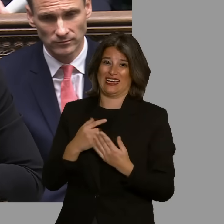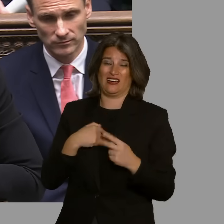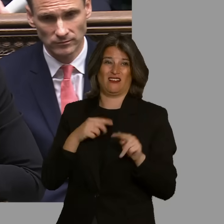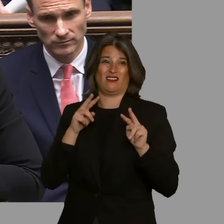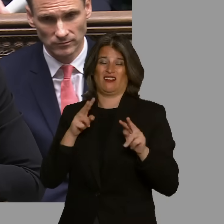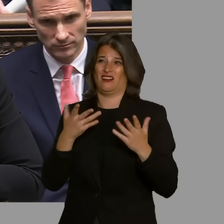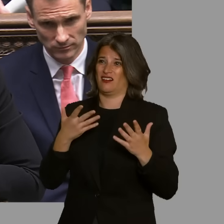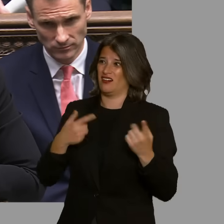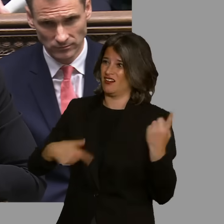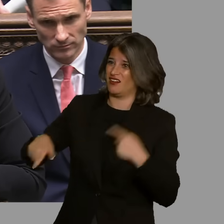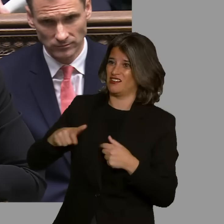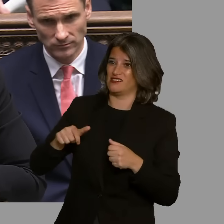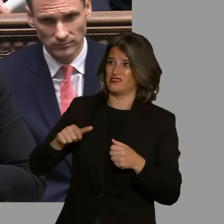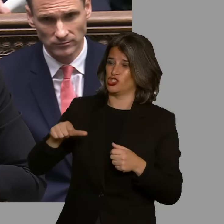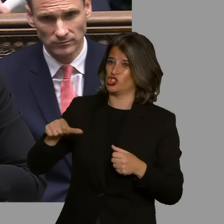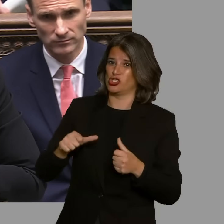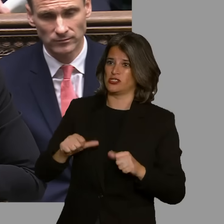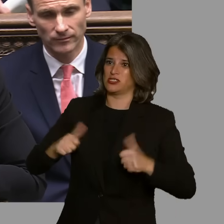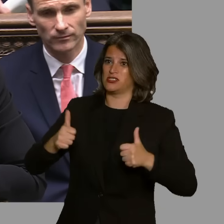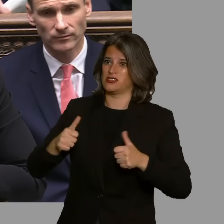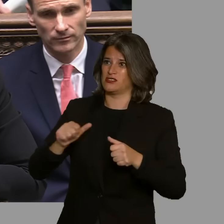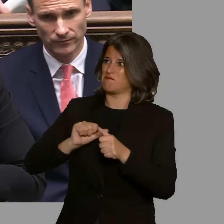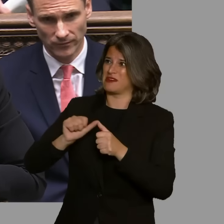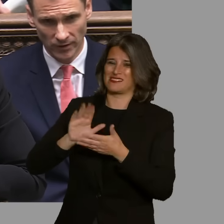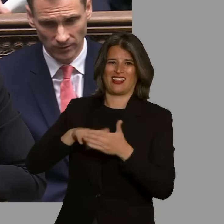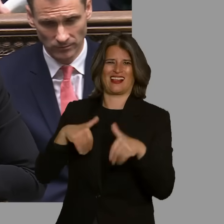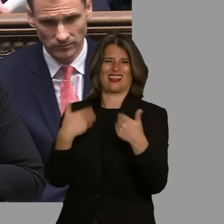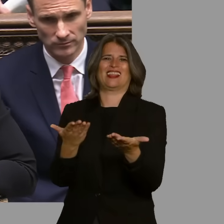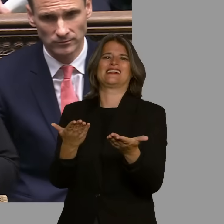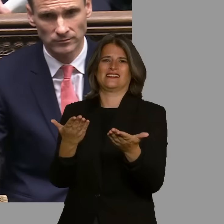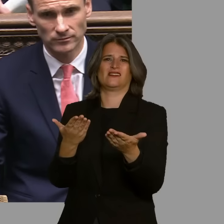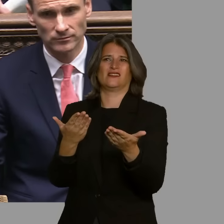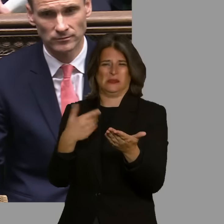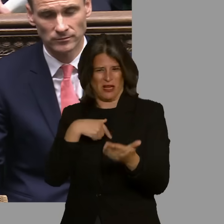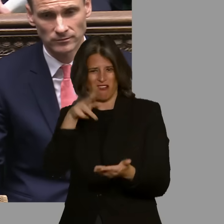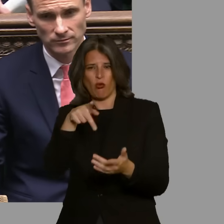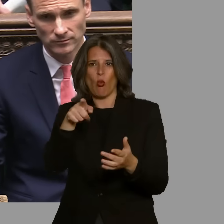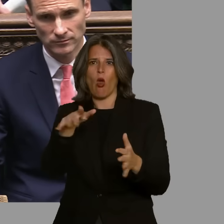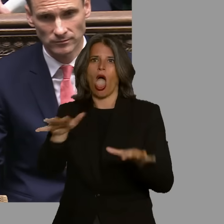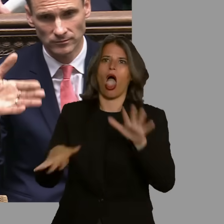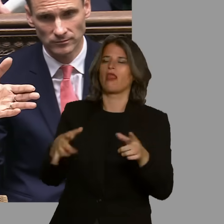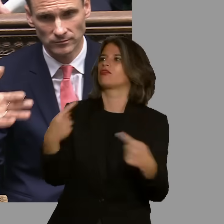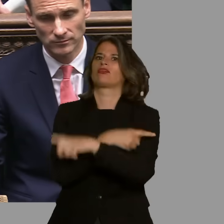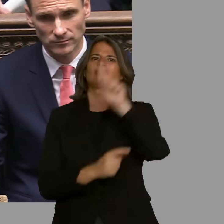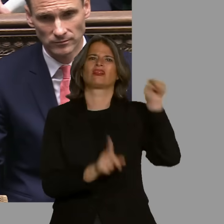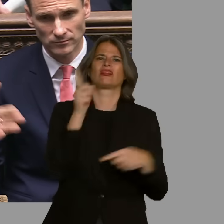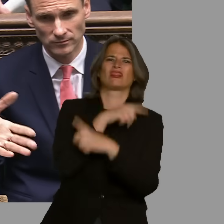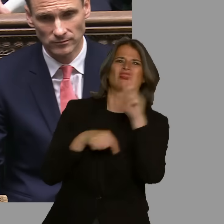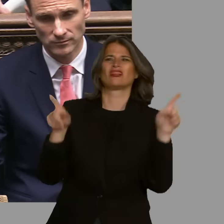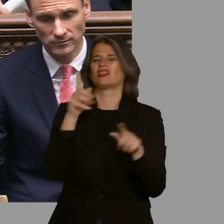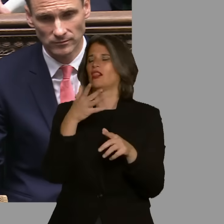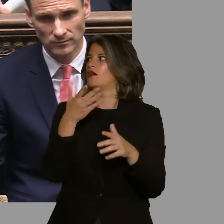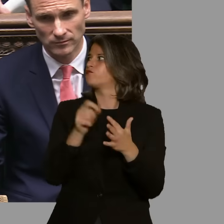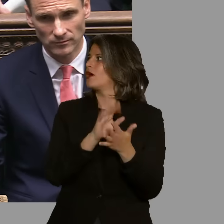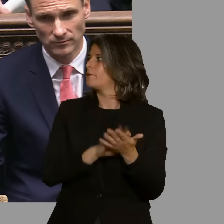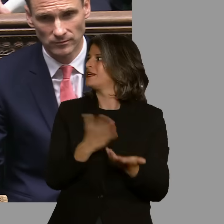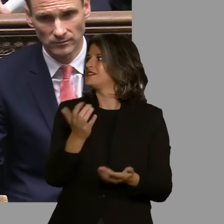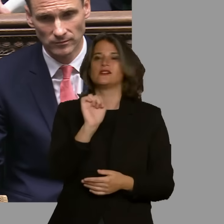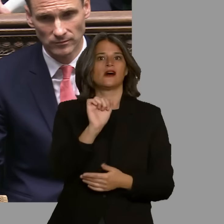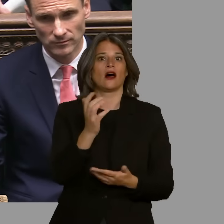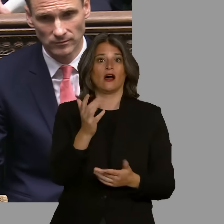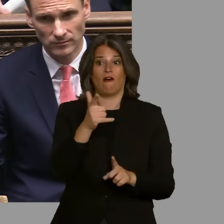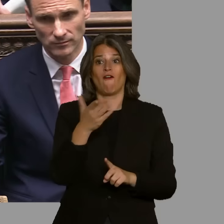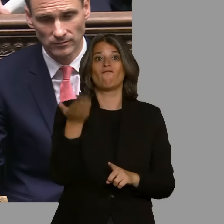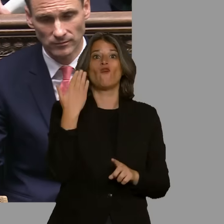has accused the government of being economical with the truth on this issue. The Prime Minister can't tell us why Jonathan Powell had a